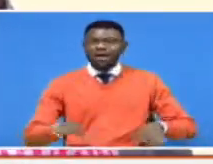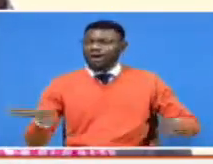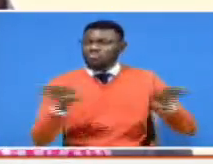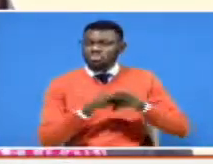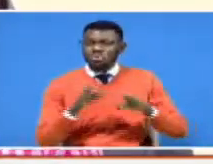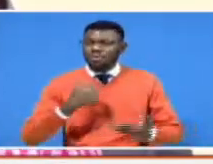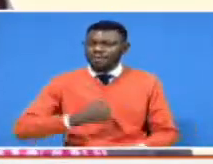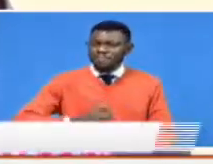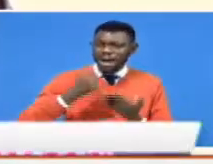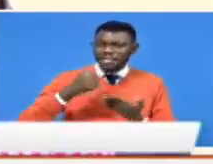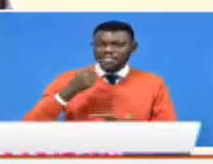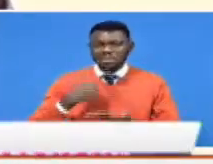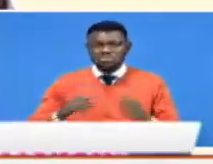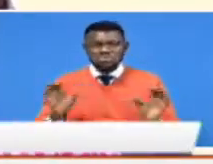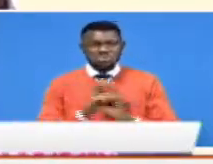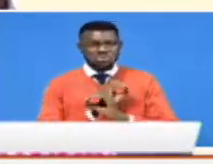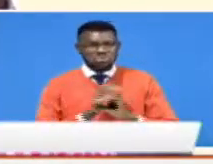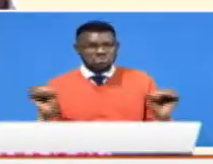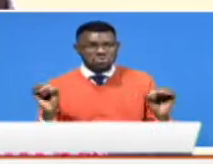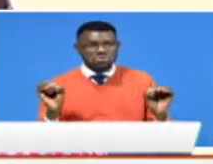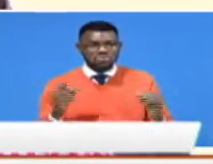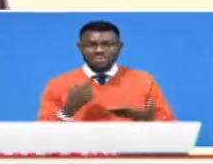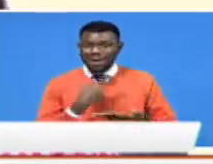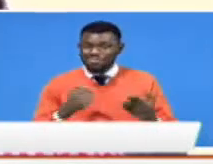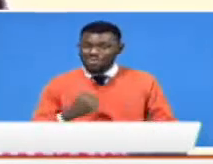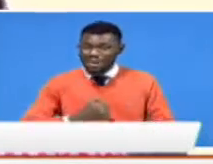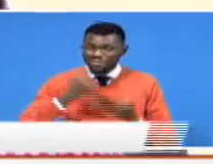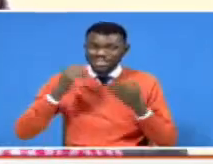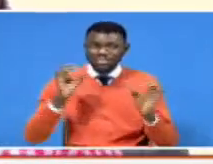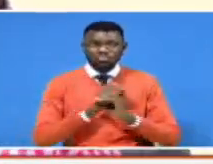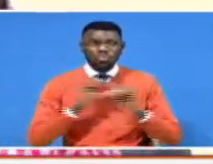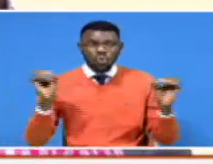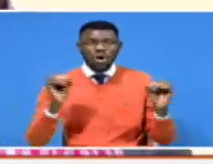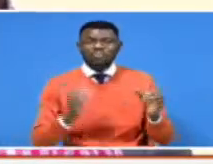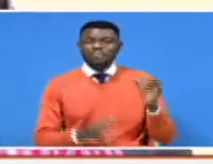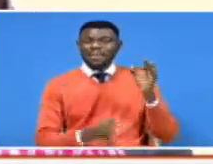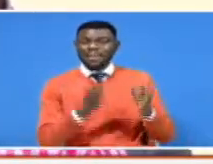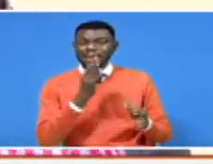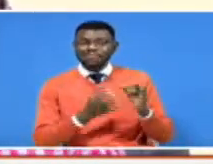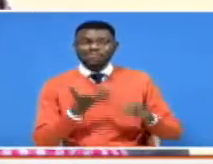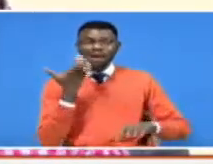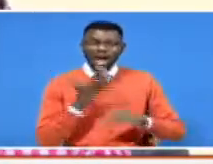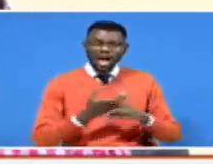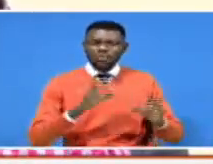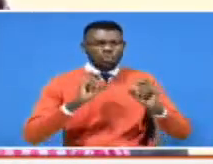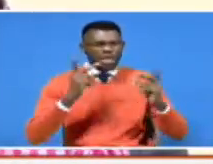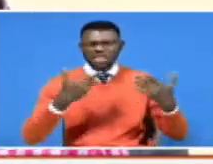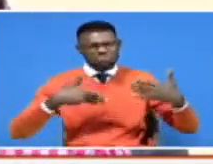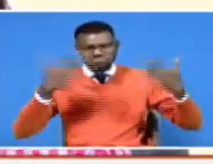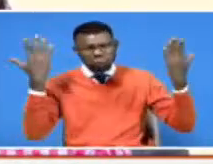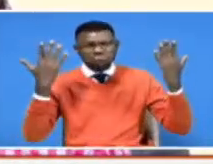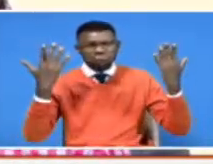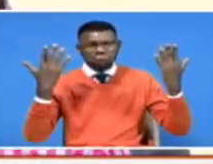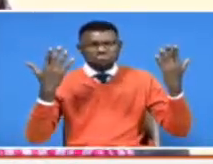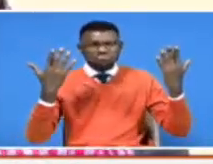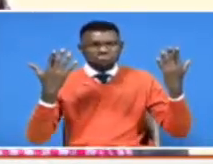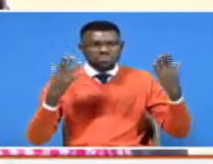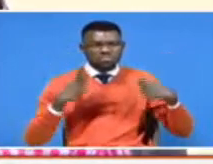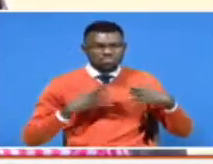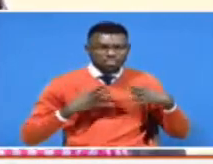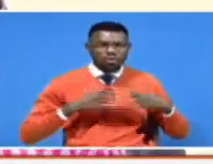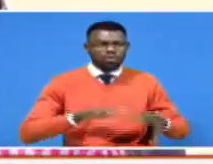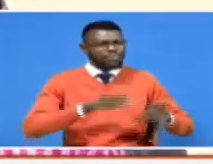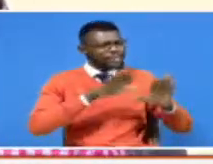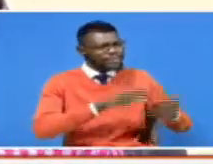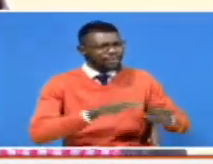Hakuna budget itapita, hakuna kupitisha budget. Wacha kama kimeumana, wacha kirabane. Yule bottom, aumie. Na